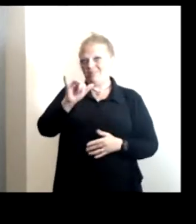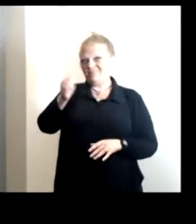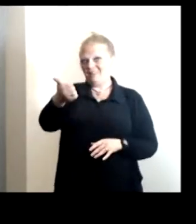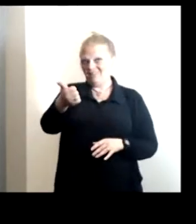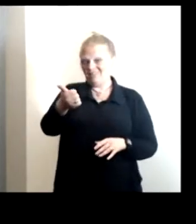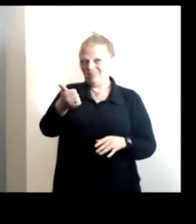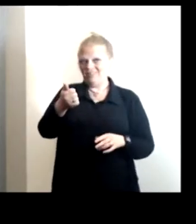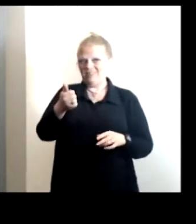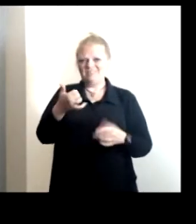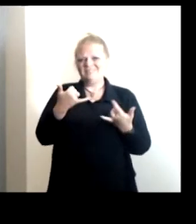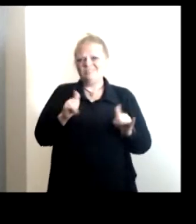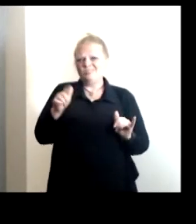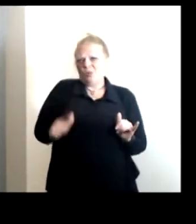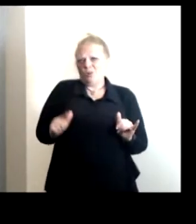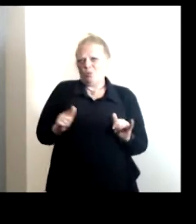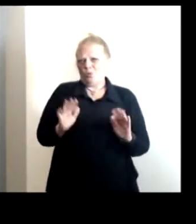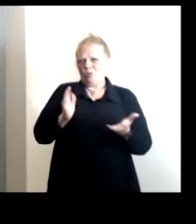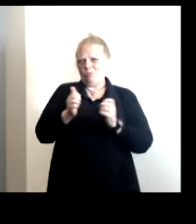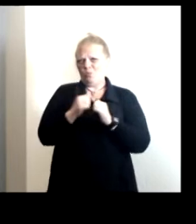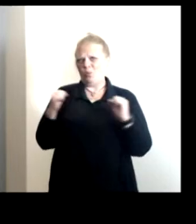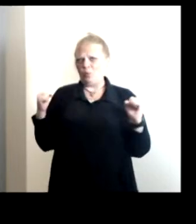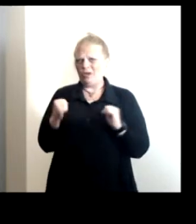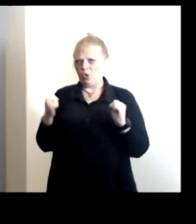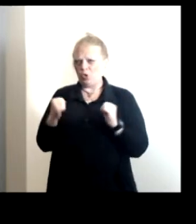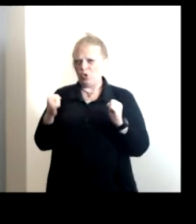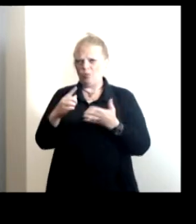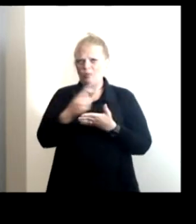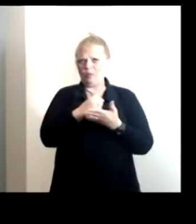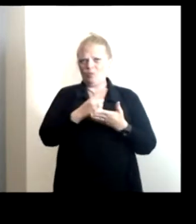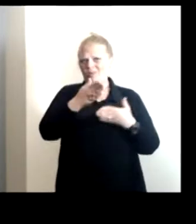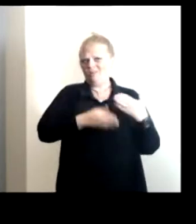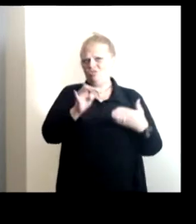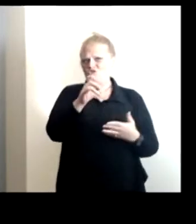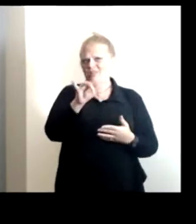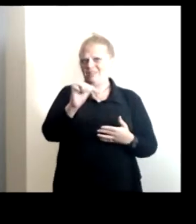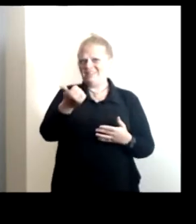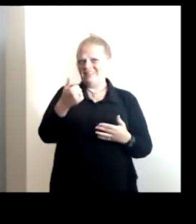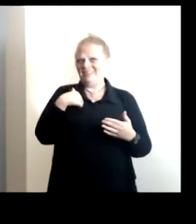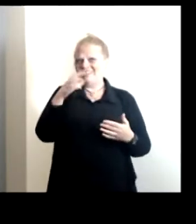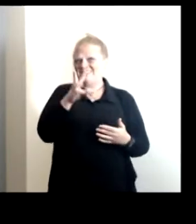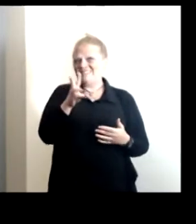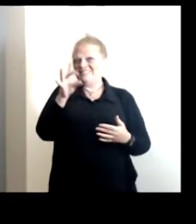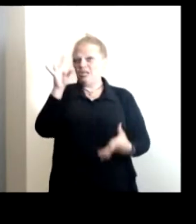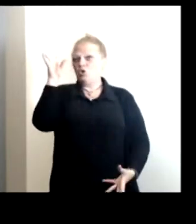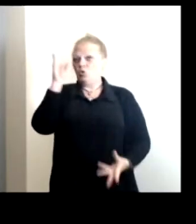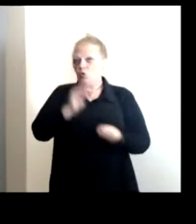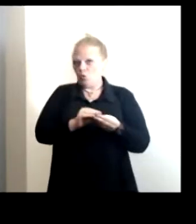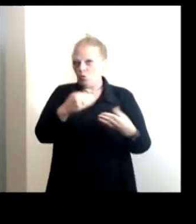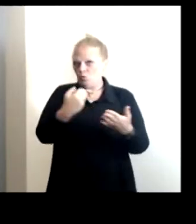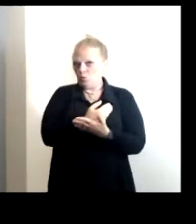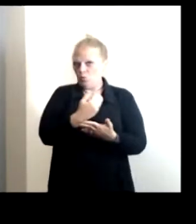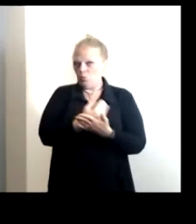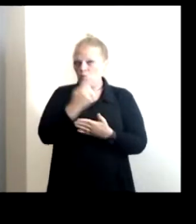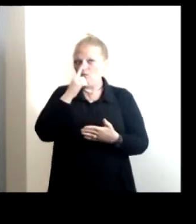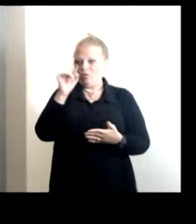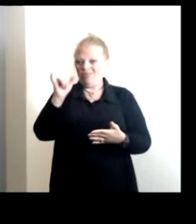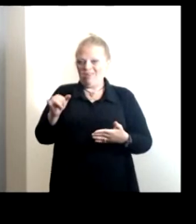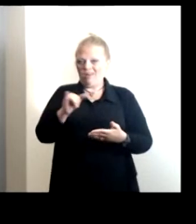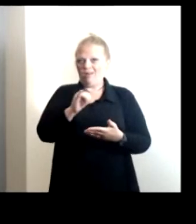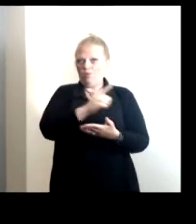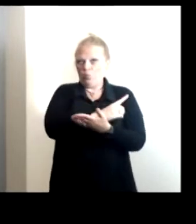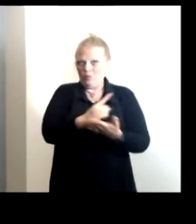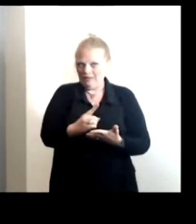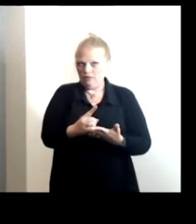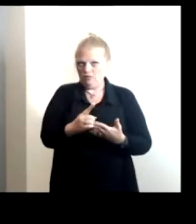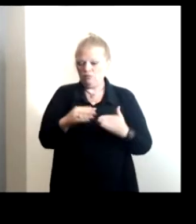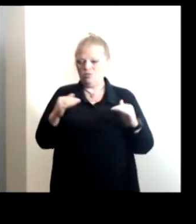they're still very low compared to winter. So the week that ended July 10th, we had 68 total new cases for the whole week, which